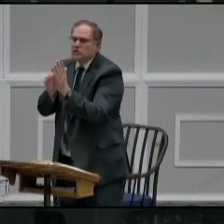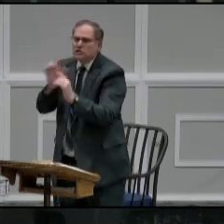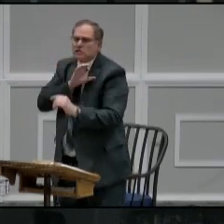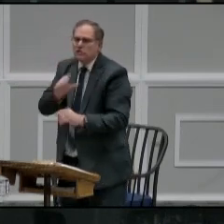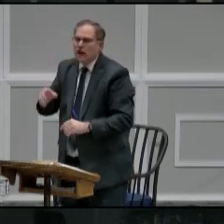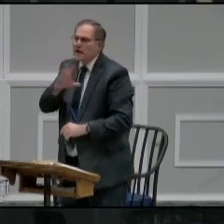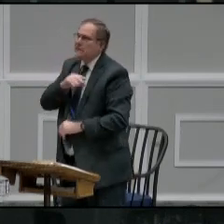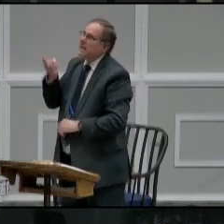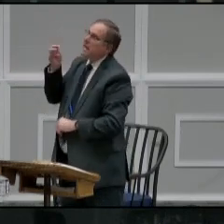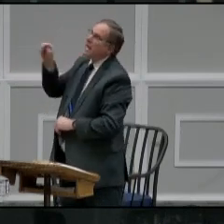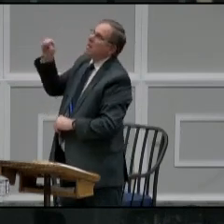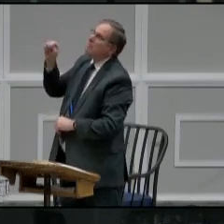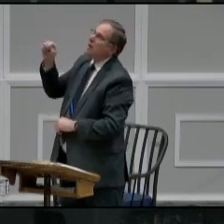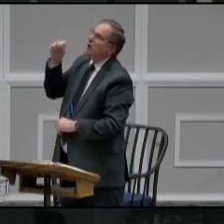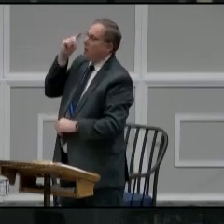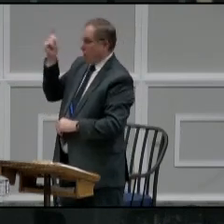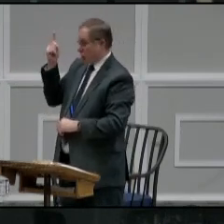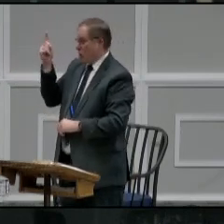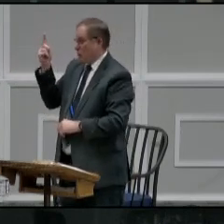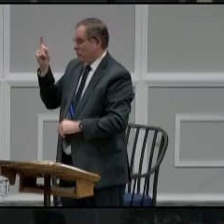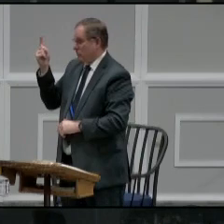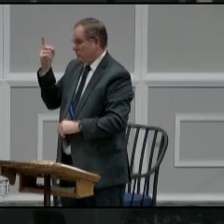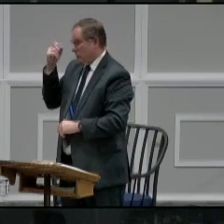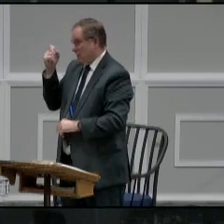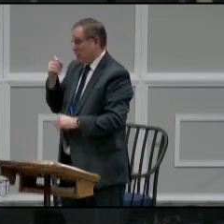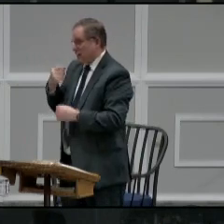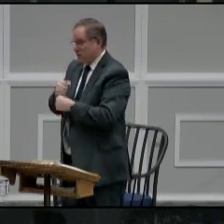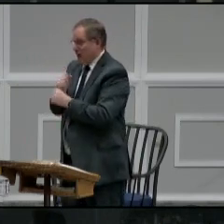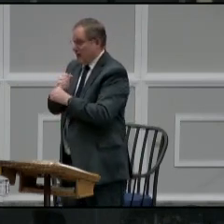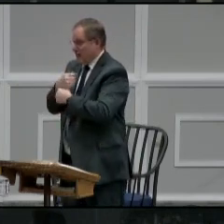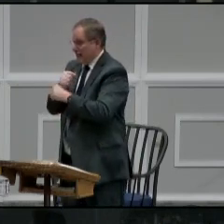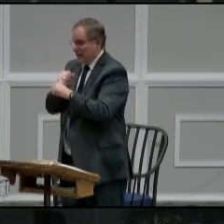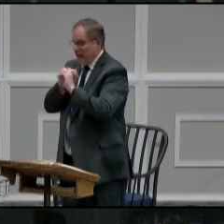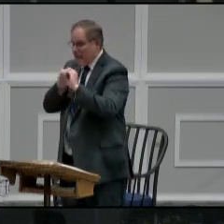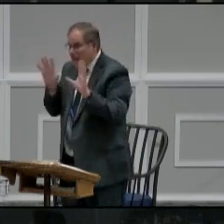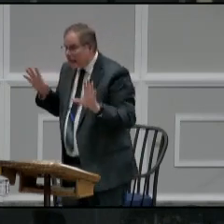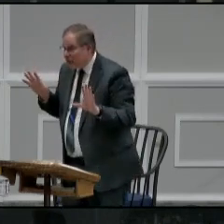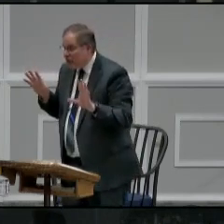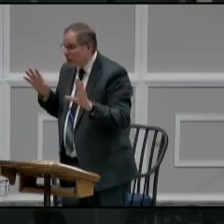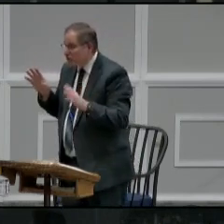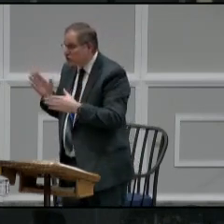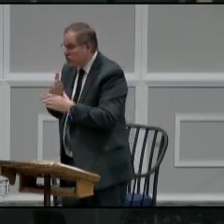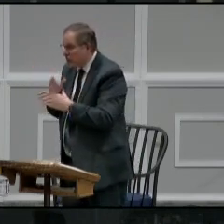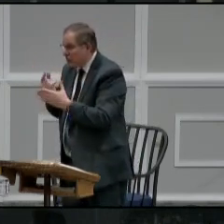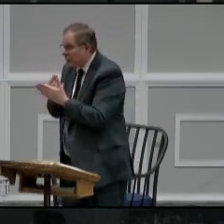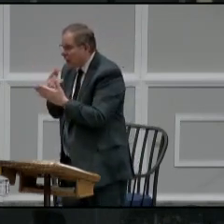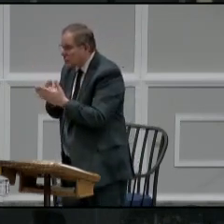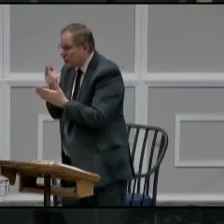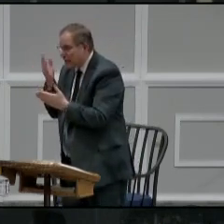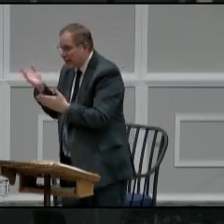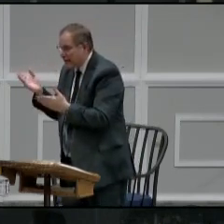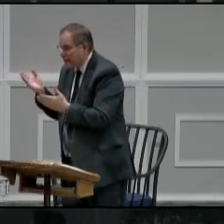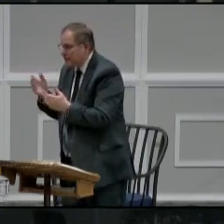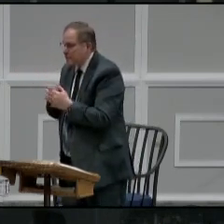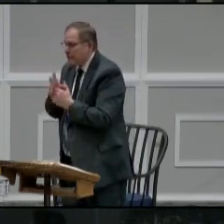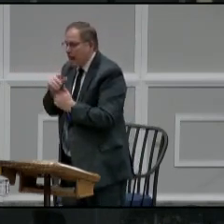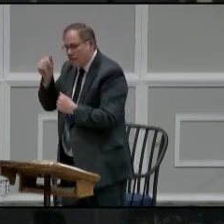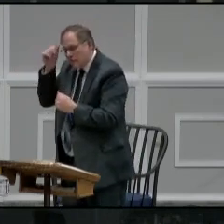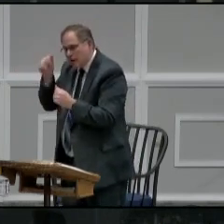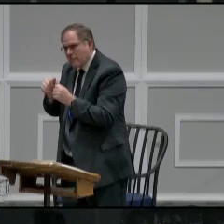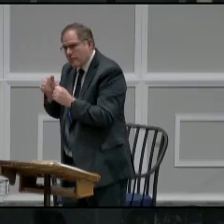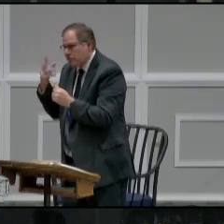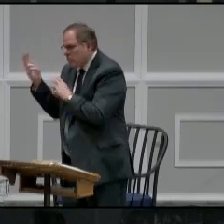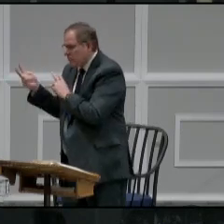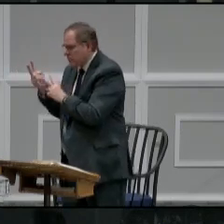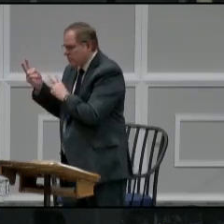alone. And so we would try to make that very clear in sharing the gospel. But I remember one particular day we were going to visit a family where